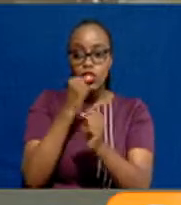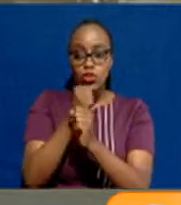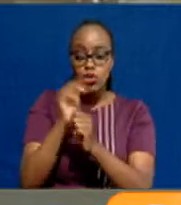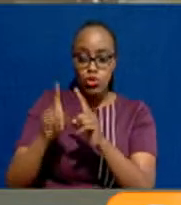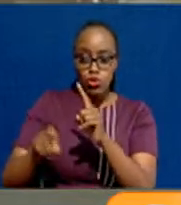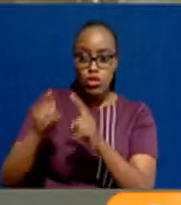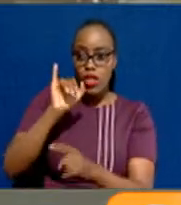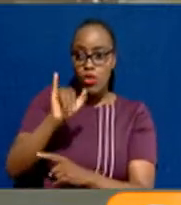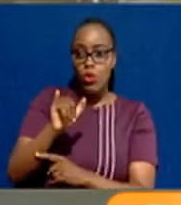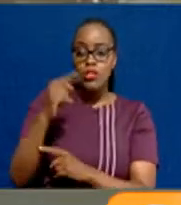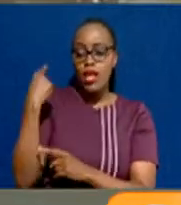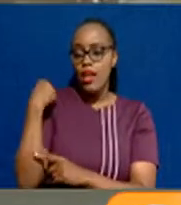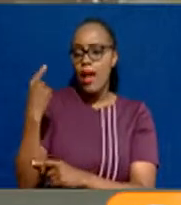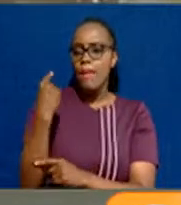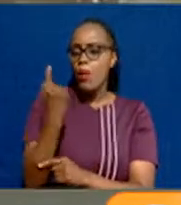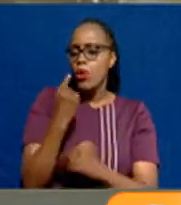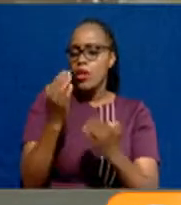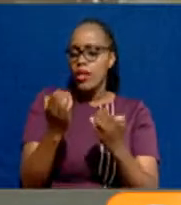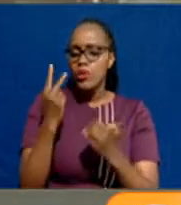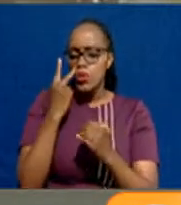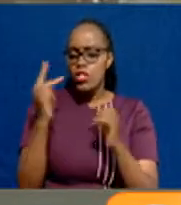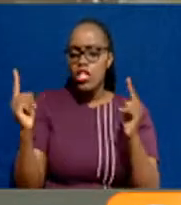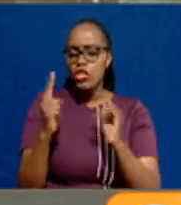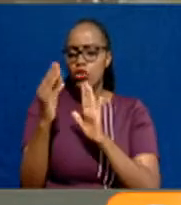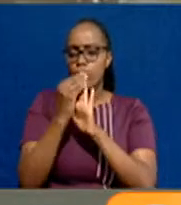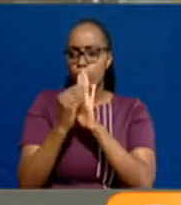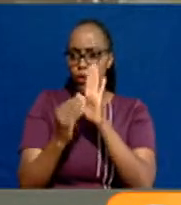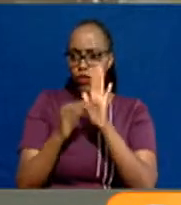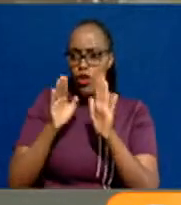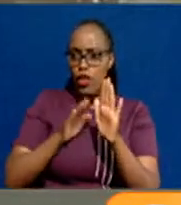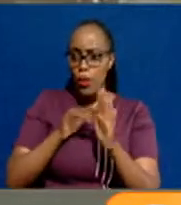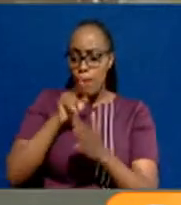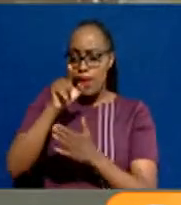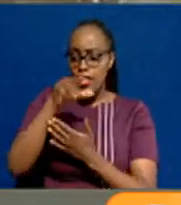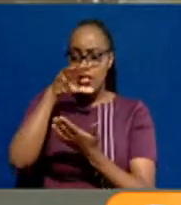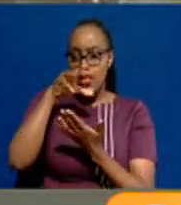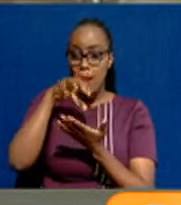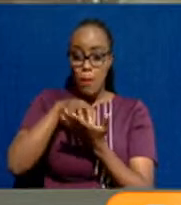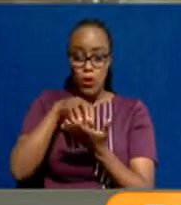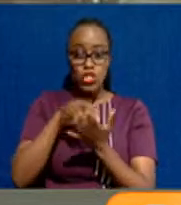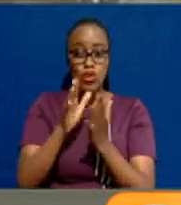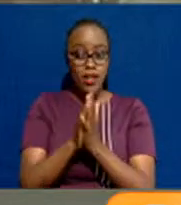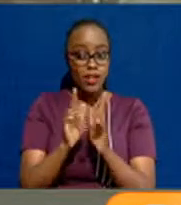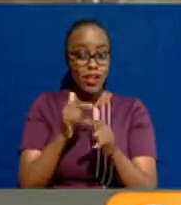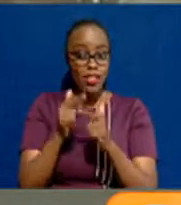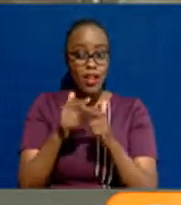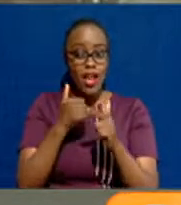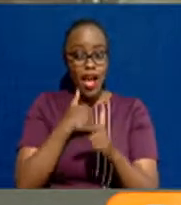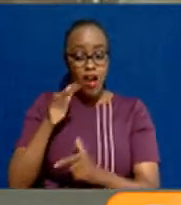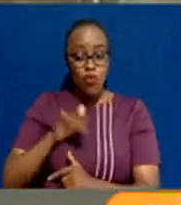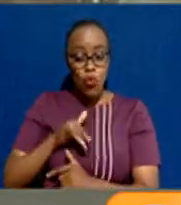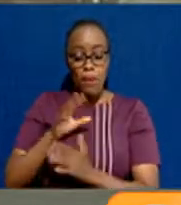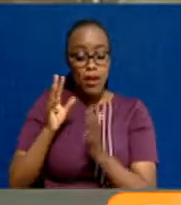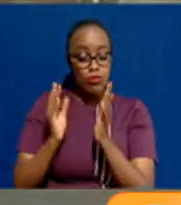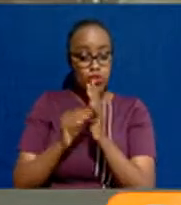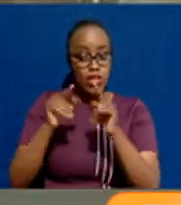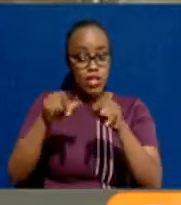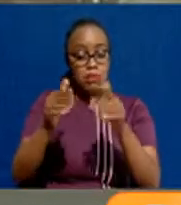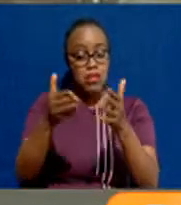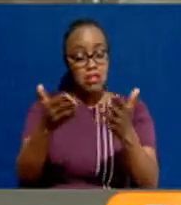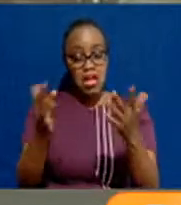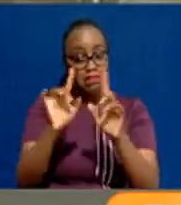increase those numbers? Do we need to see more shortlisting of women for those positions, for instance? And then having women put themselves out there